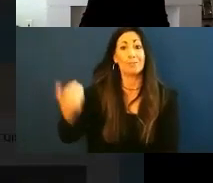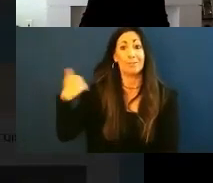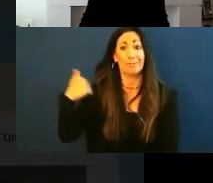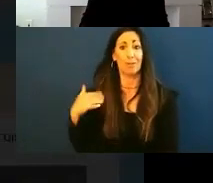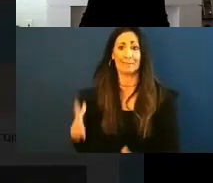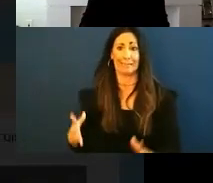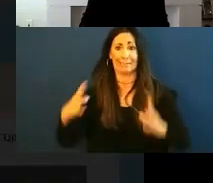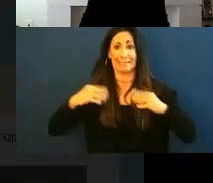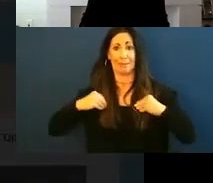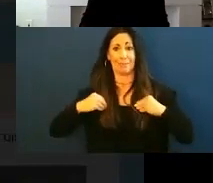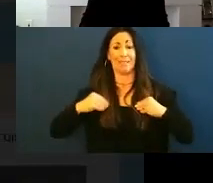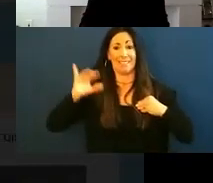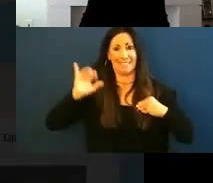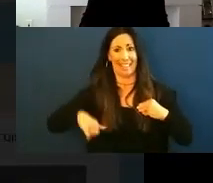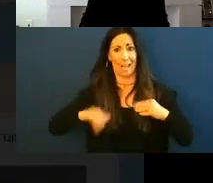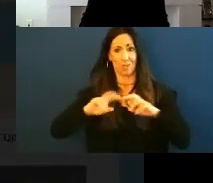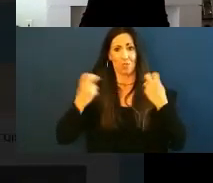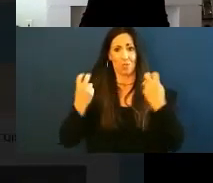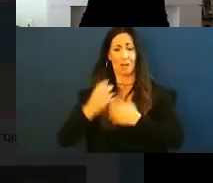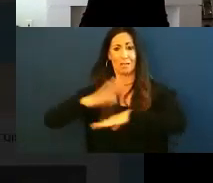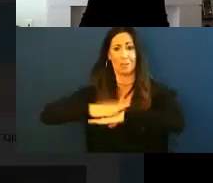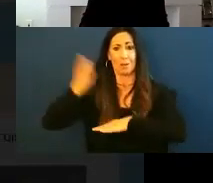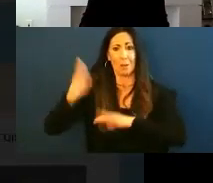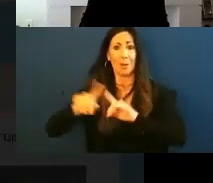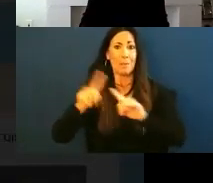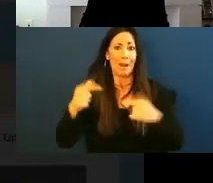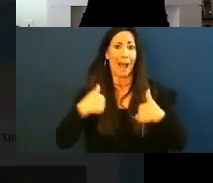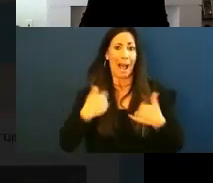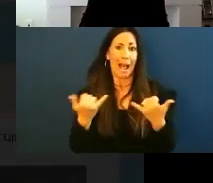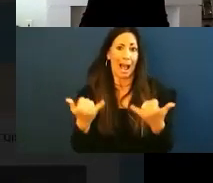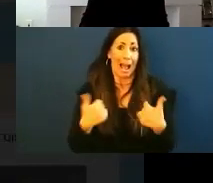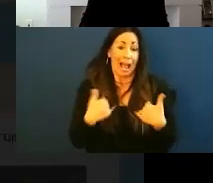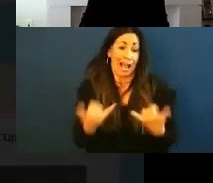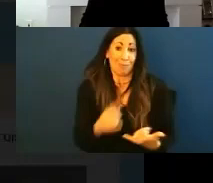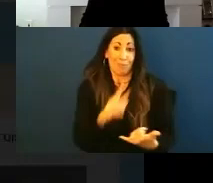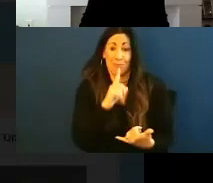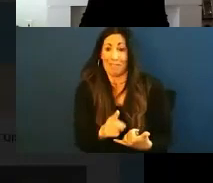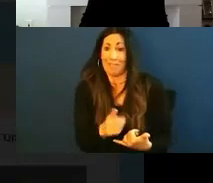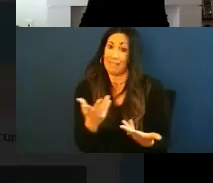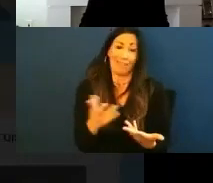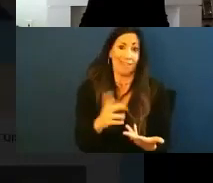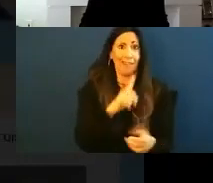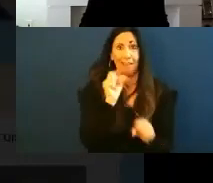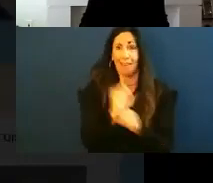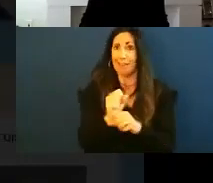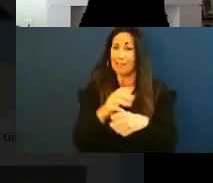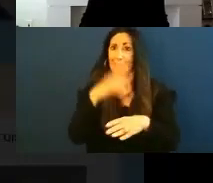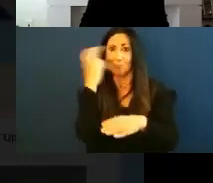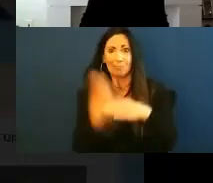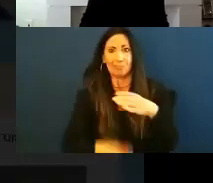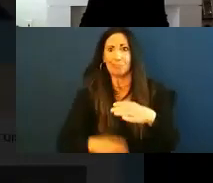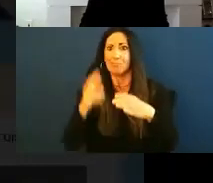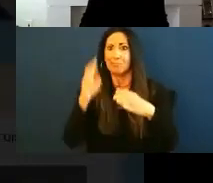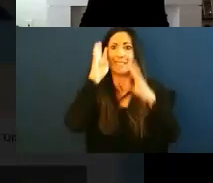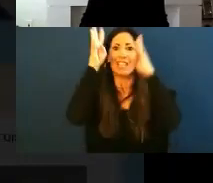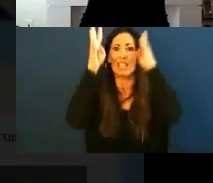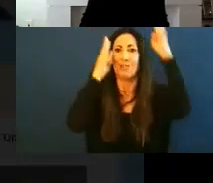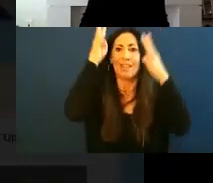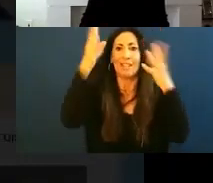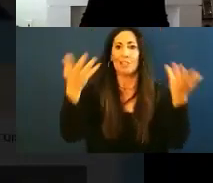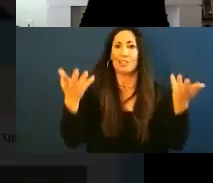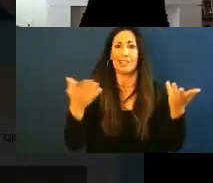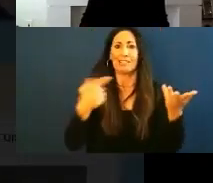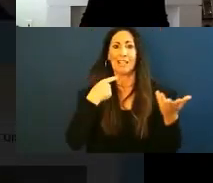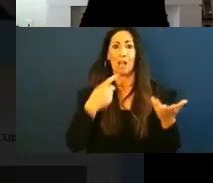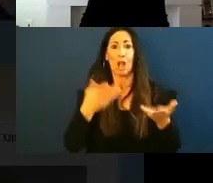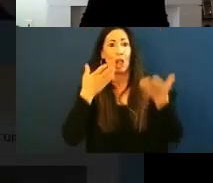as. But I'm really into innovation. So I was like, look, there's a bell.